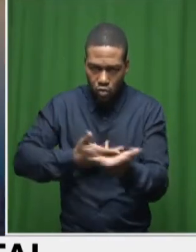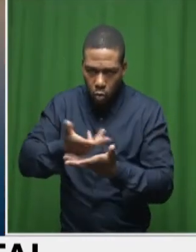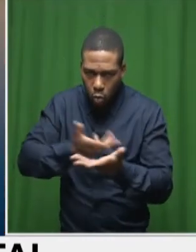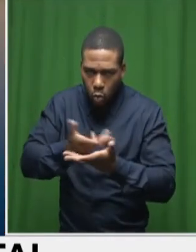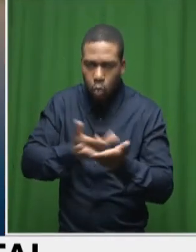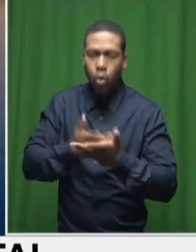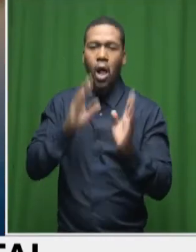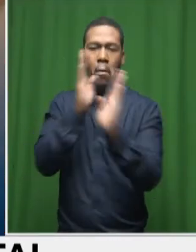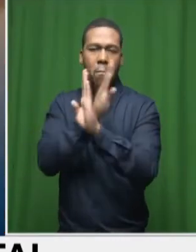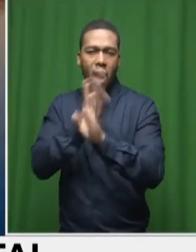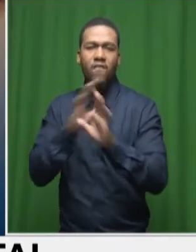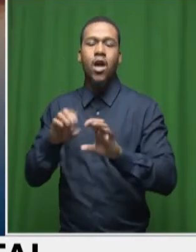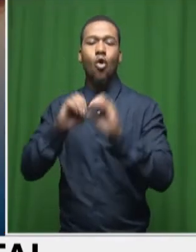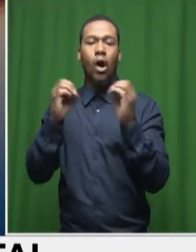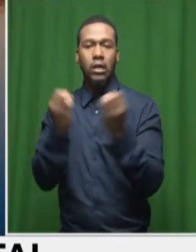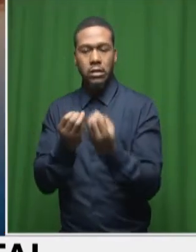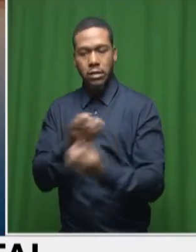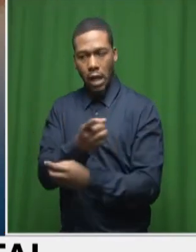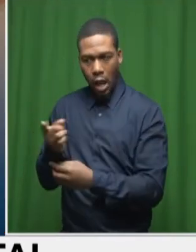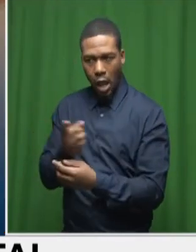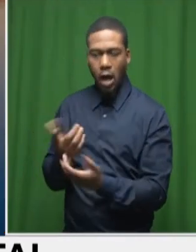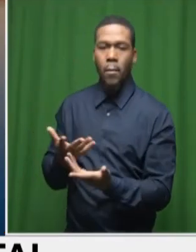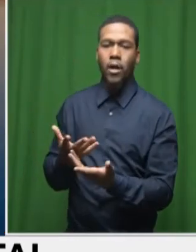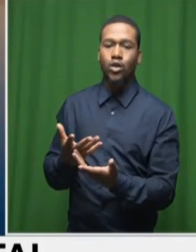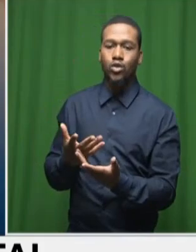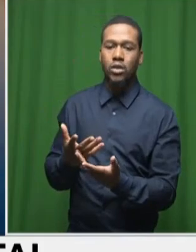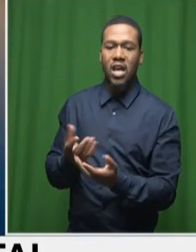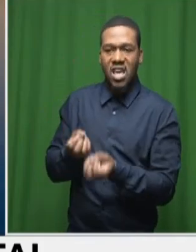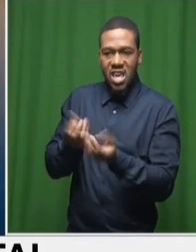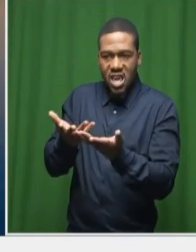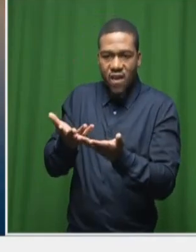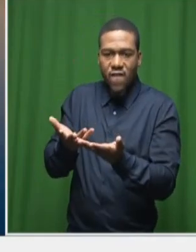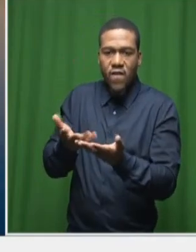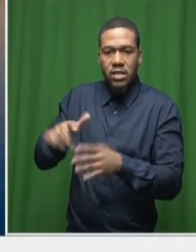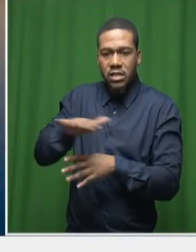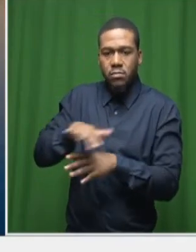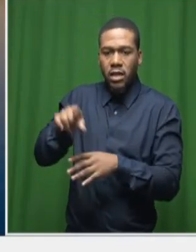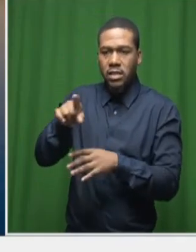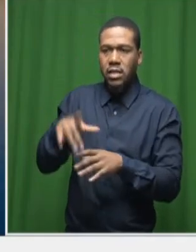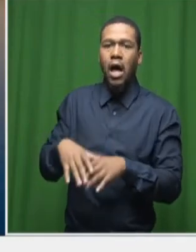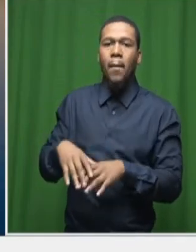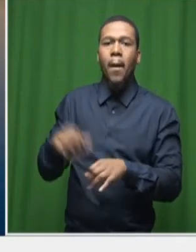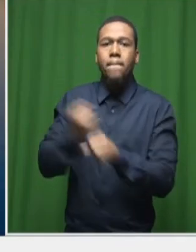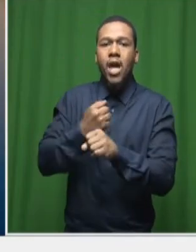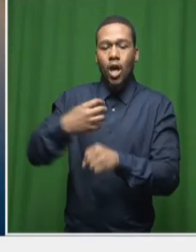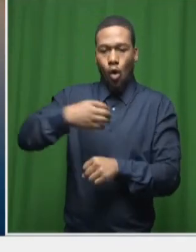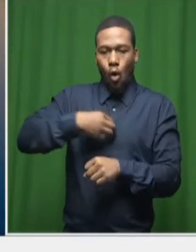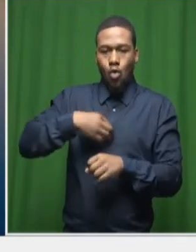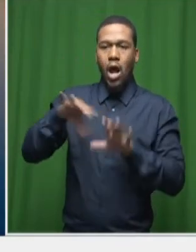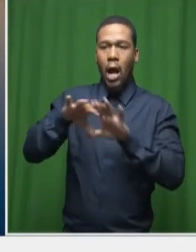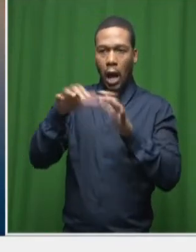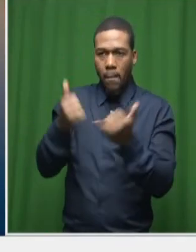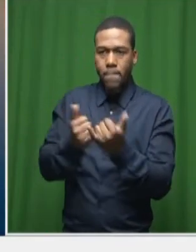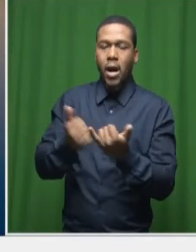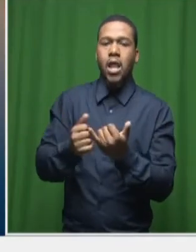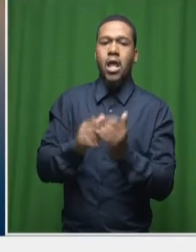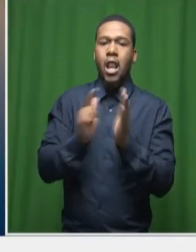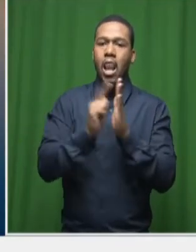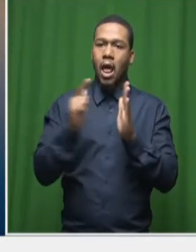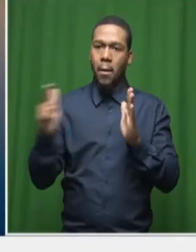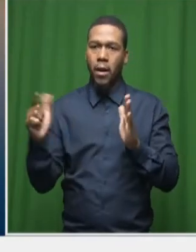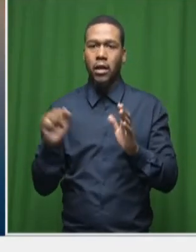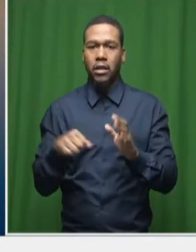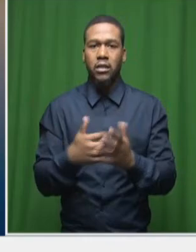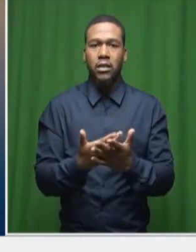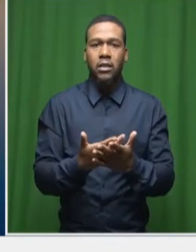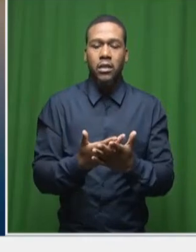organizations to essentially give them the platform to create their own sort of company library where their employees can be able to access books through their